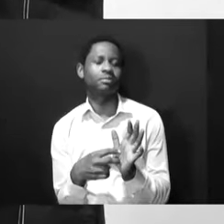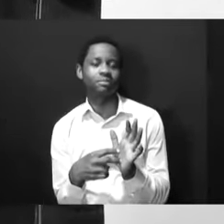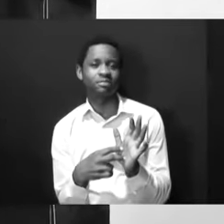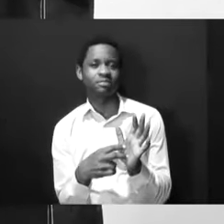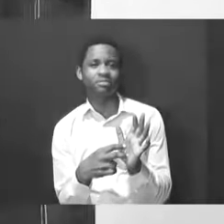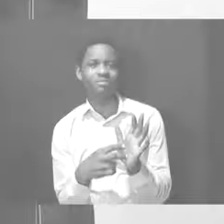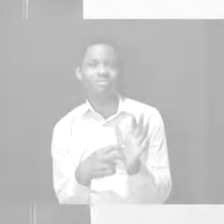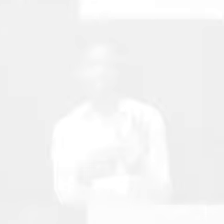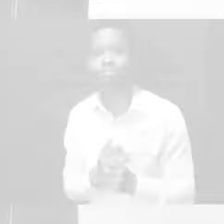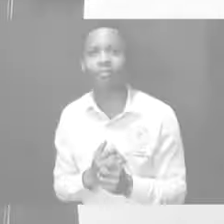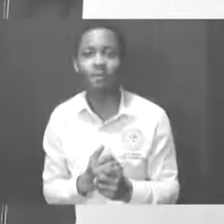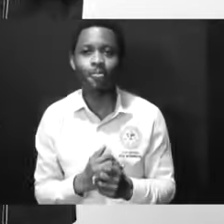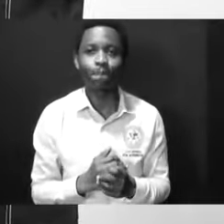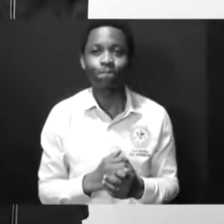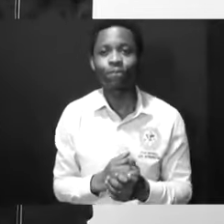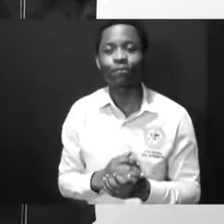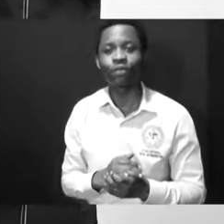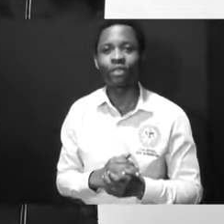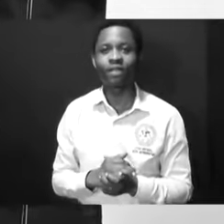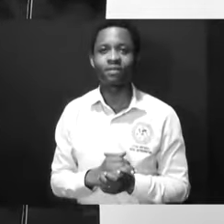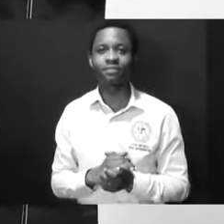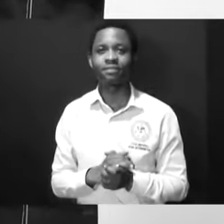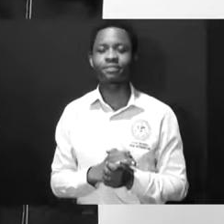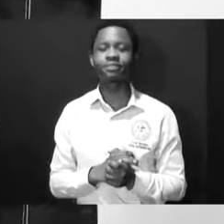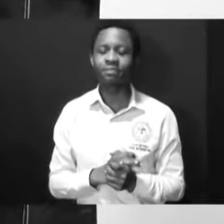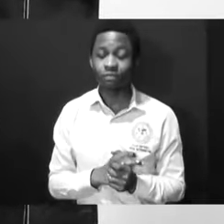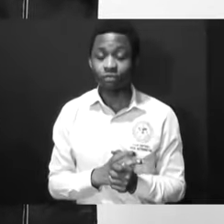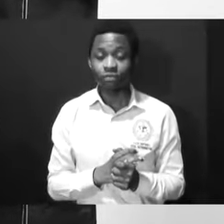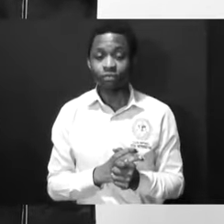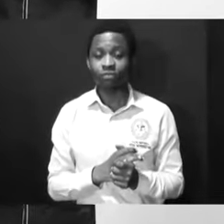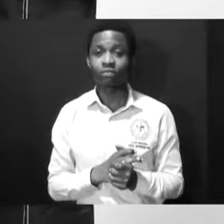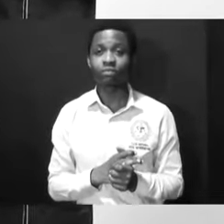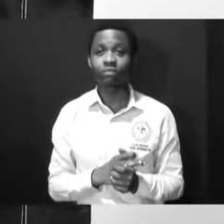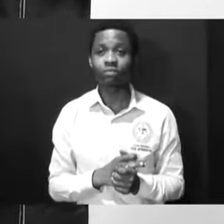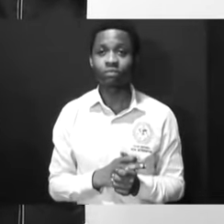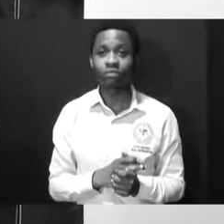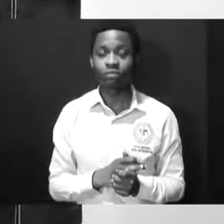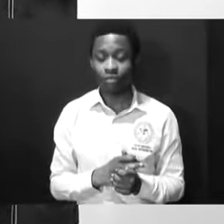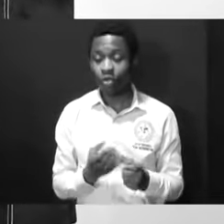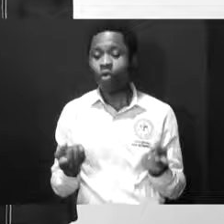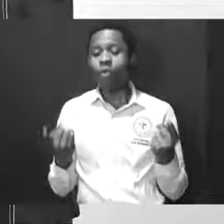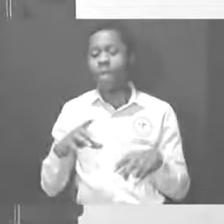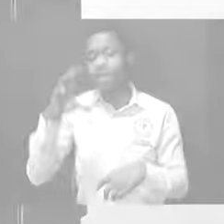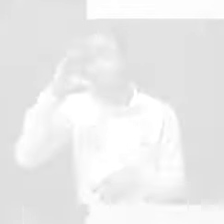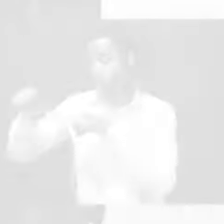the men were returning from conquering